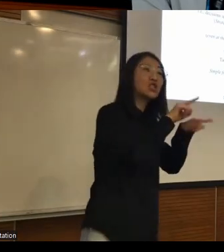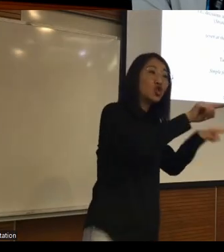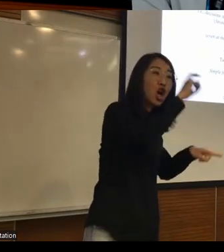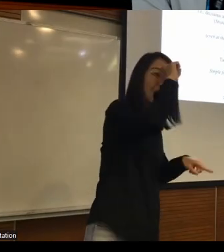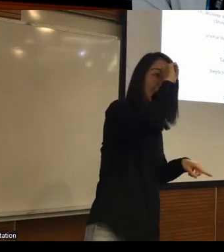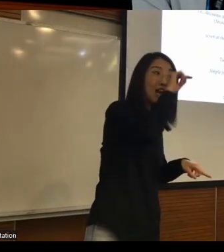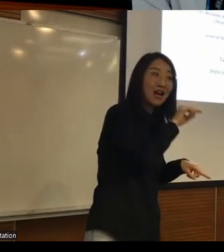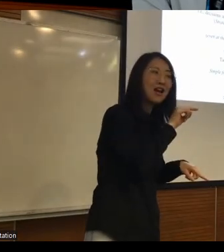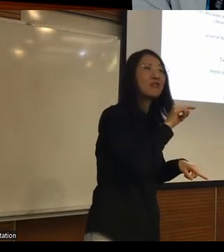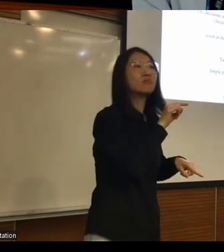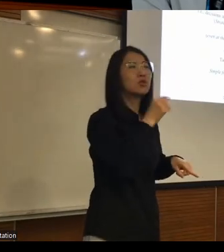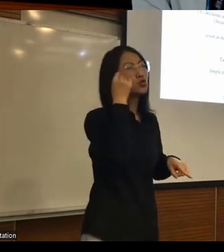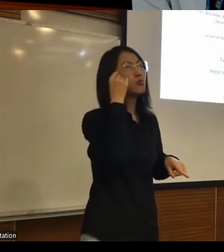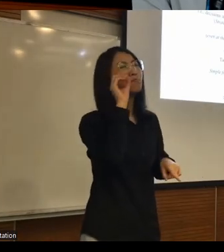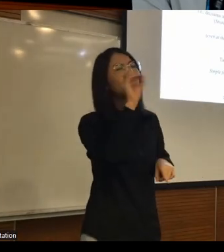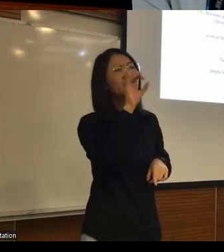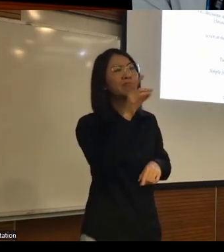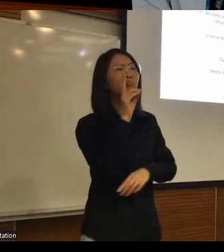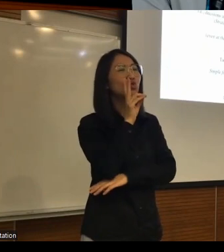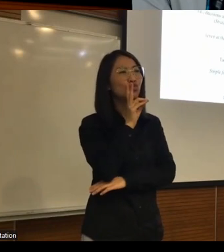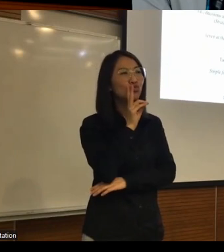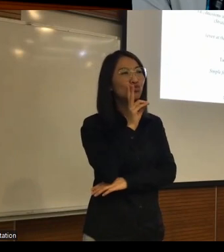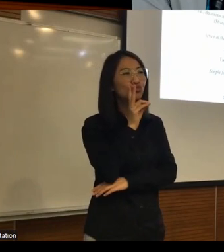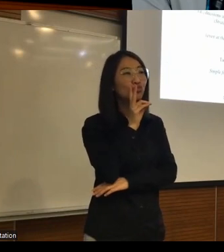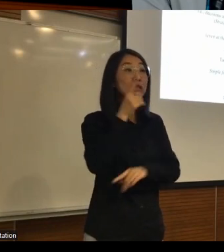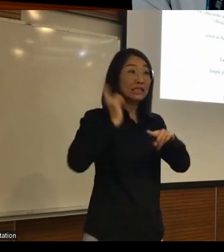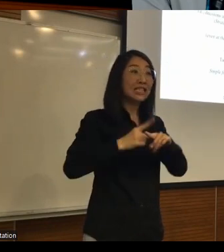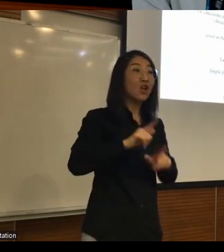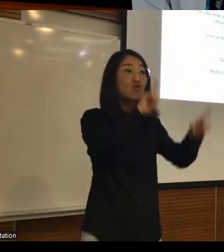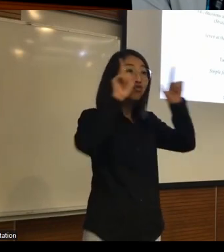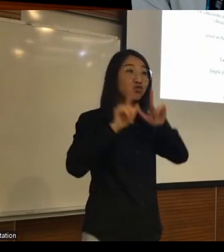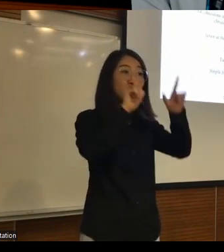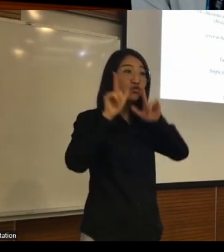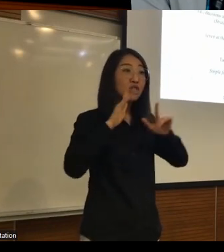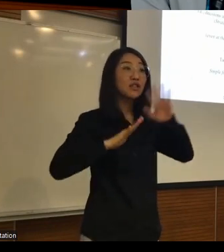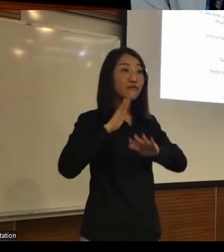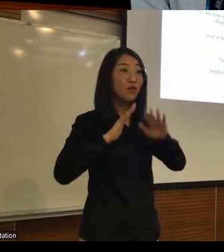ask, for example, in real life, when we